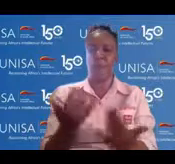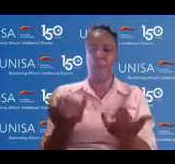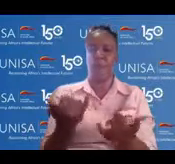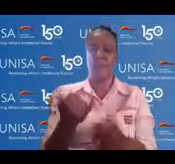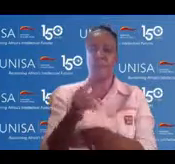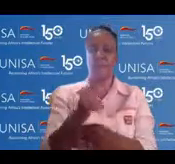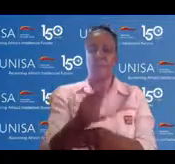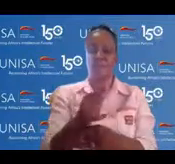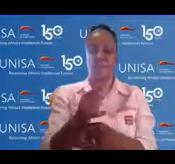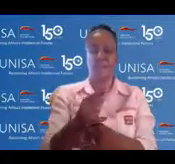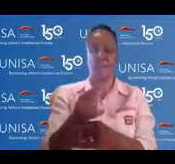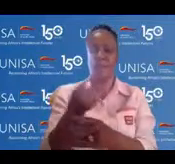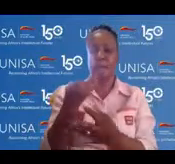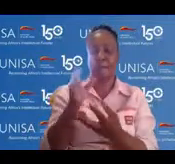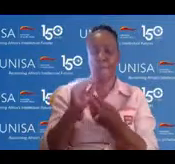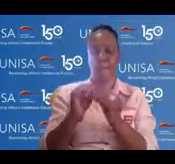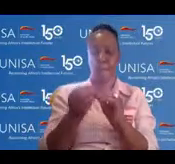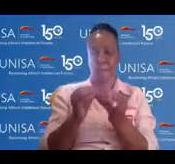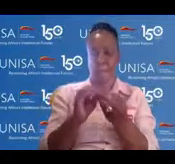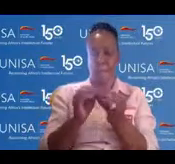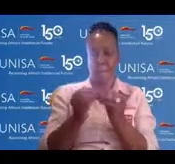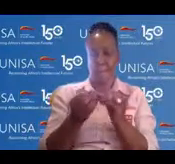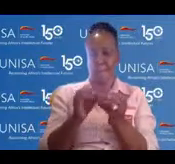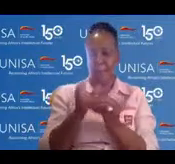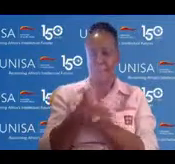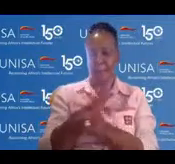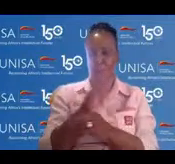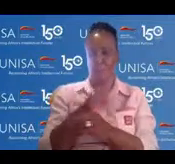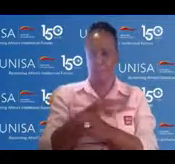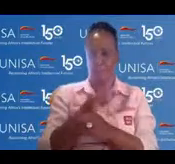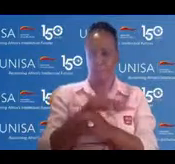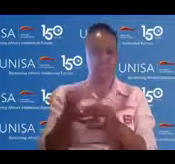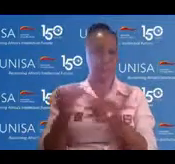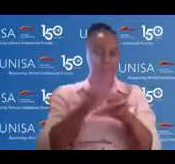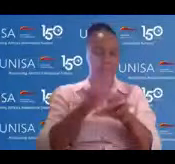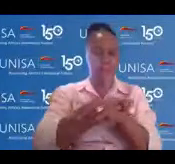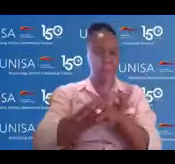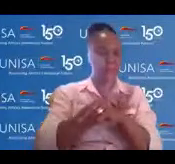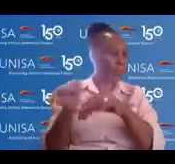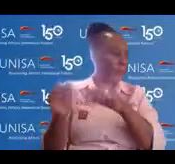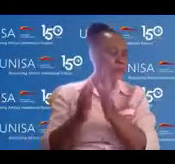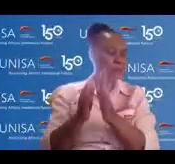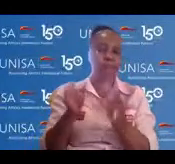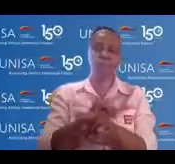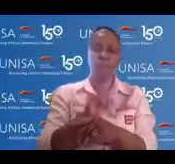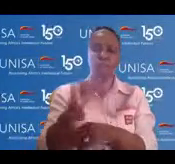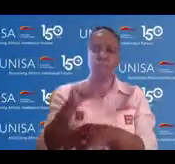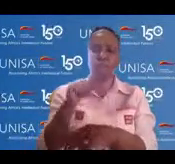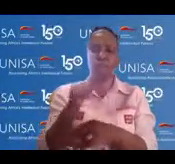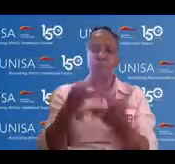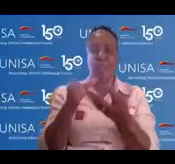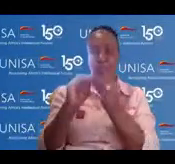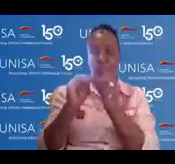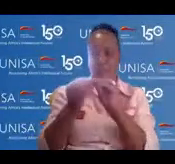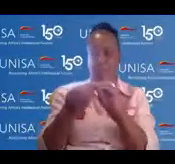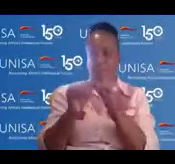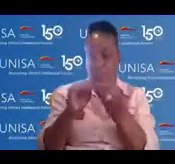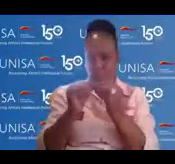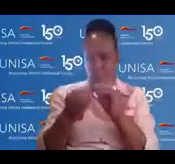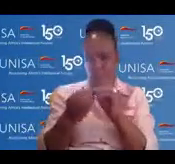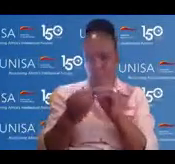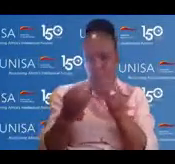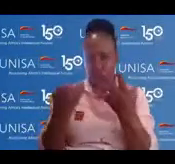fabrication. Why is it fabrication? The key word here is they've created brand